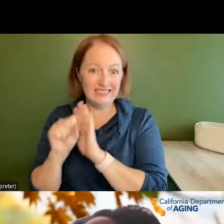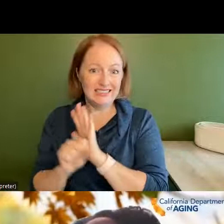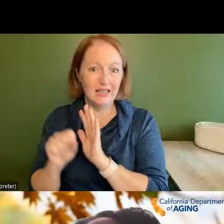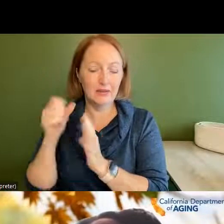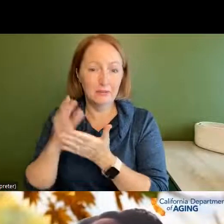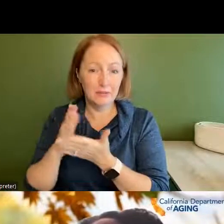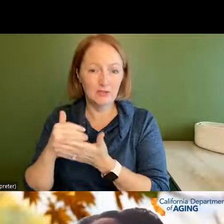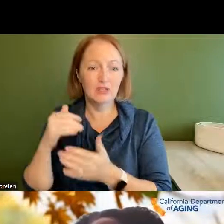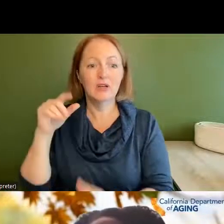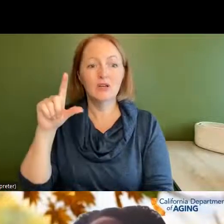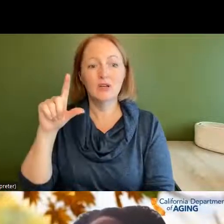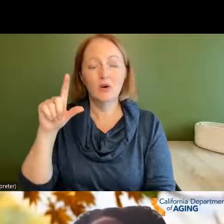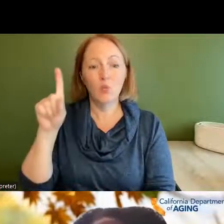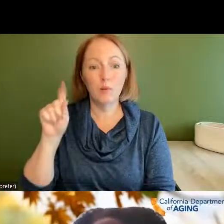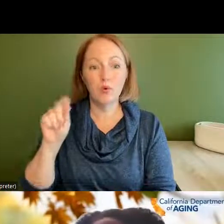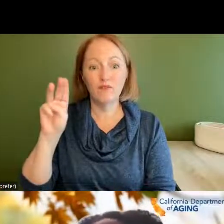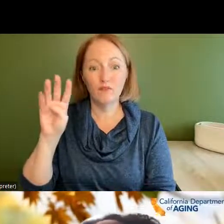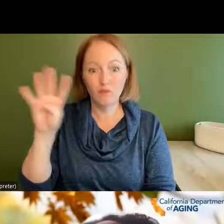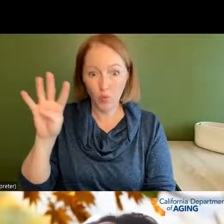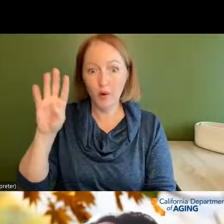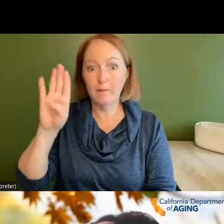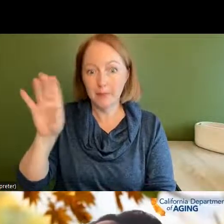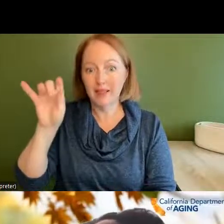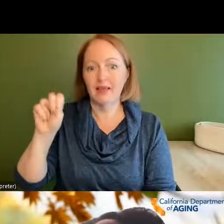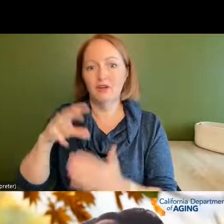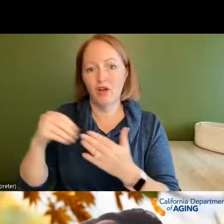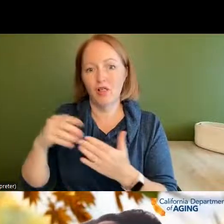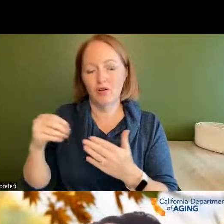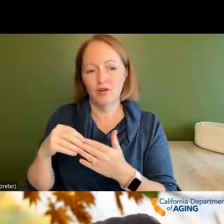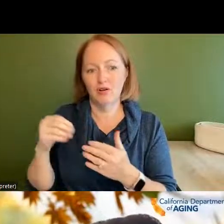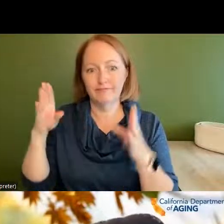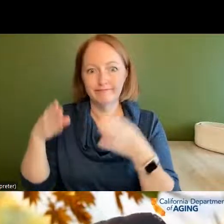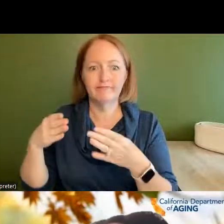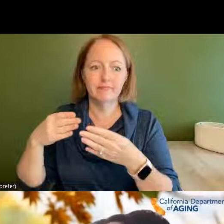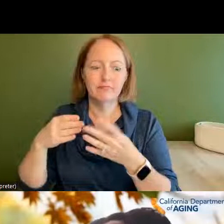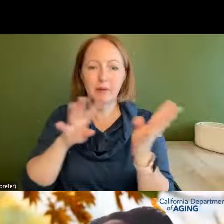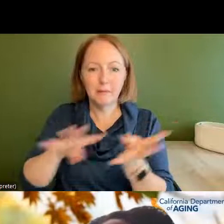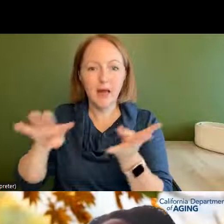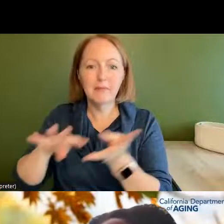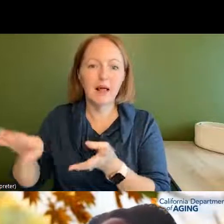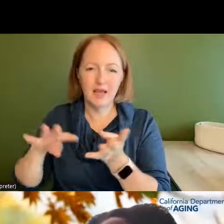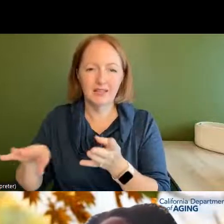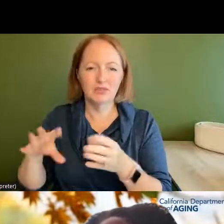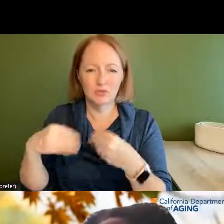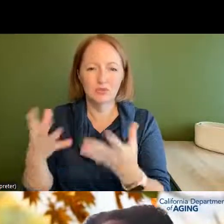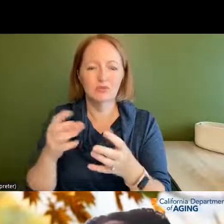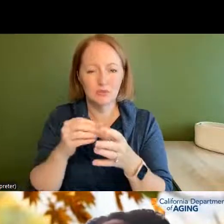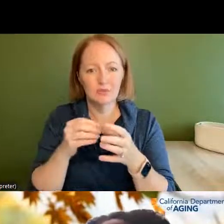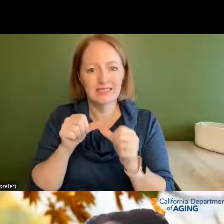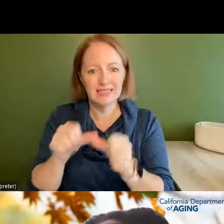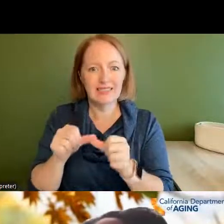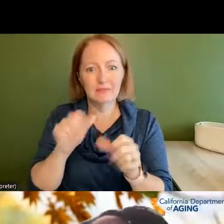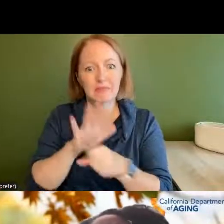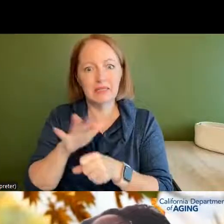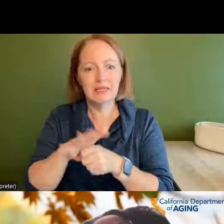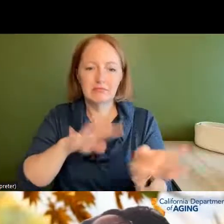a $1.4 billion package focused on building the pipeline of direct care workers. And you're going to hear a